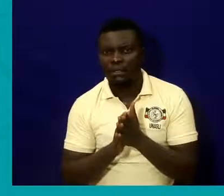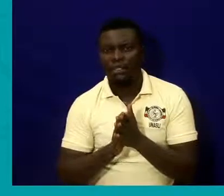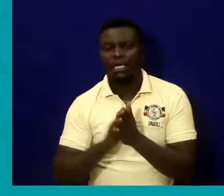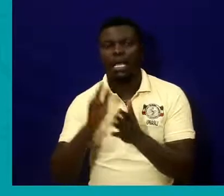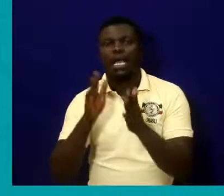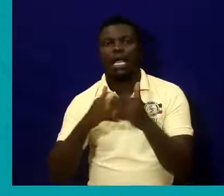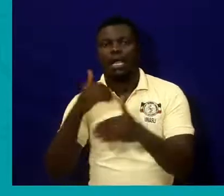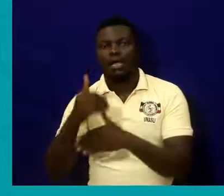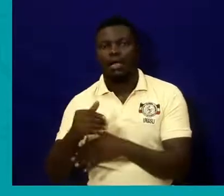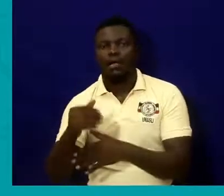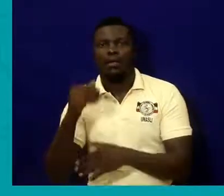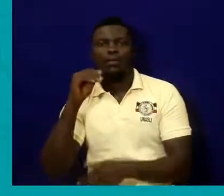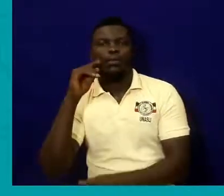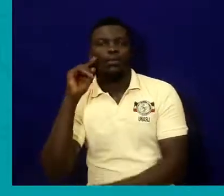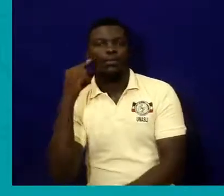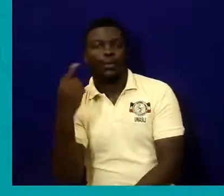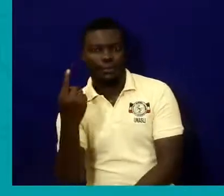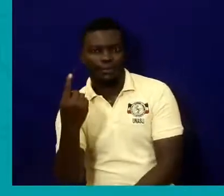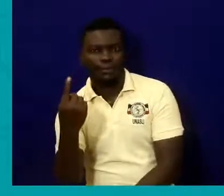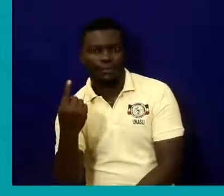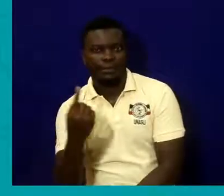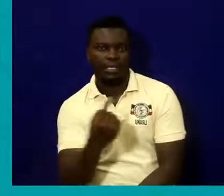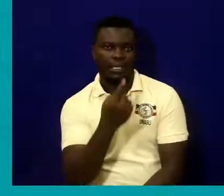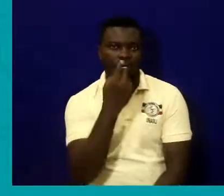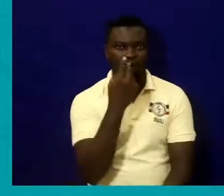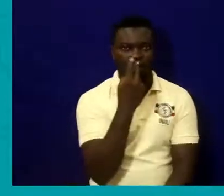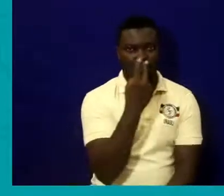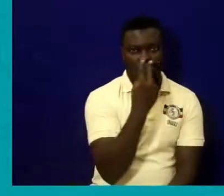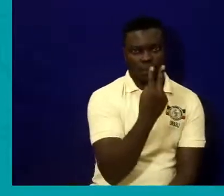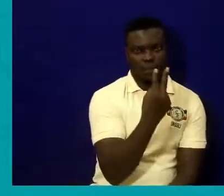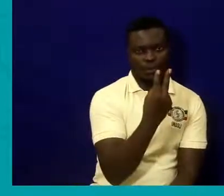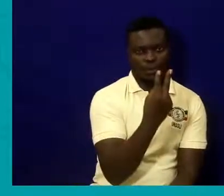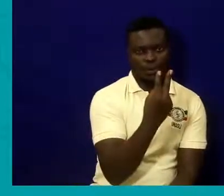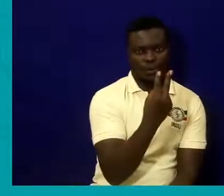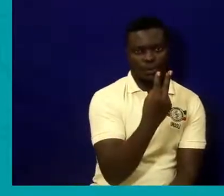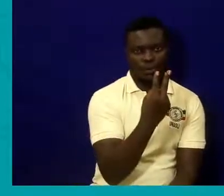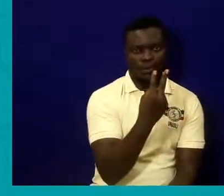and then 1. So